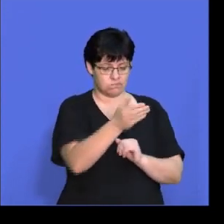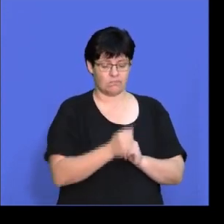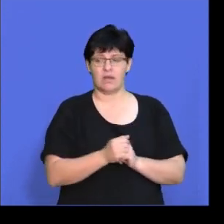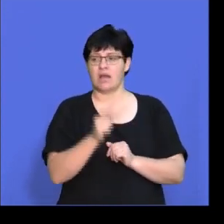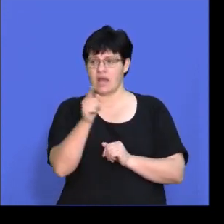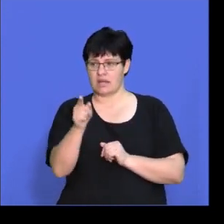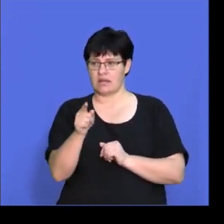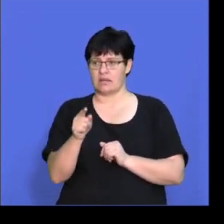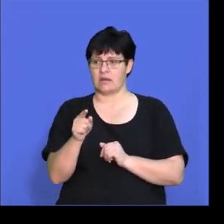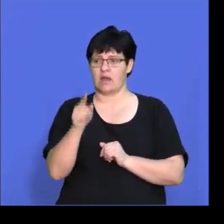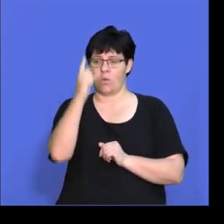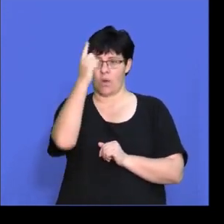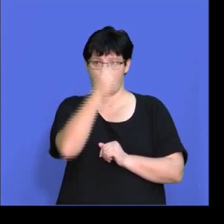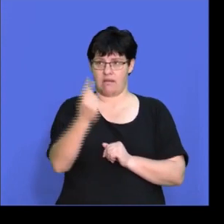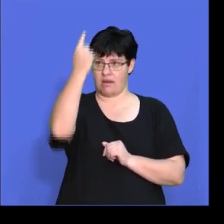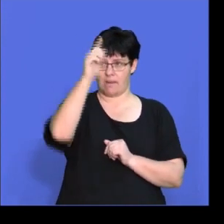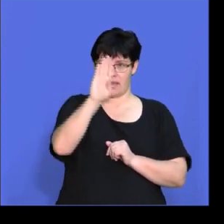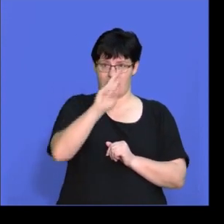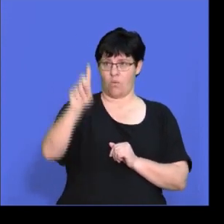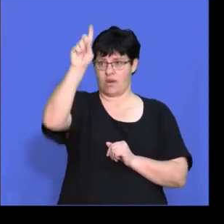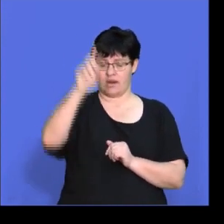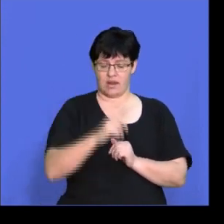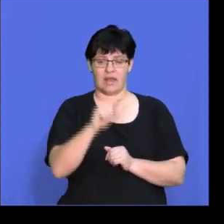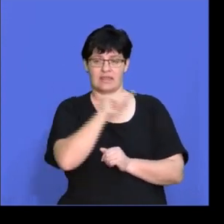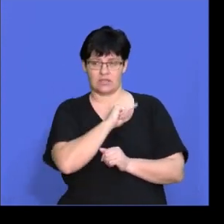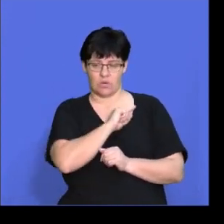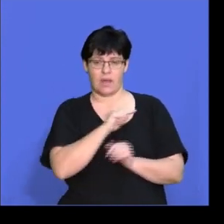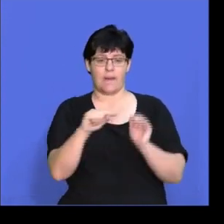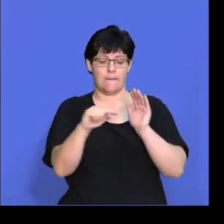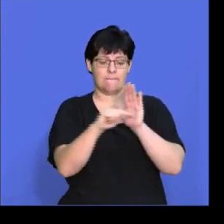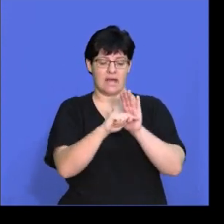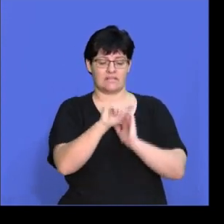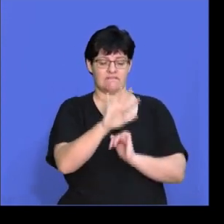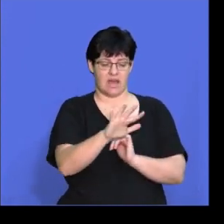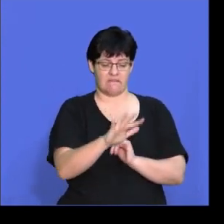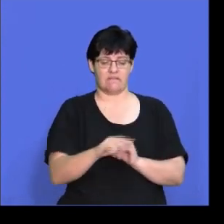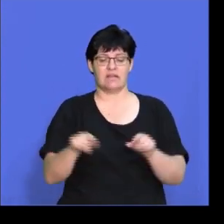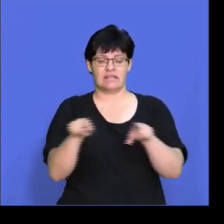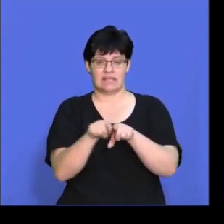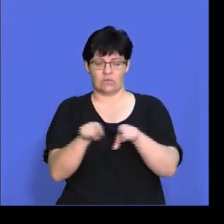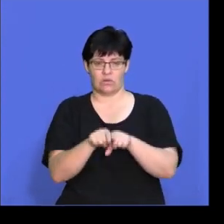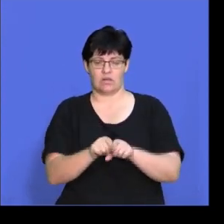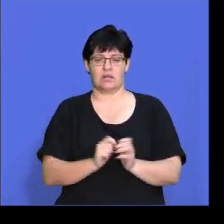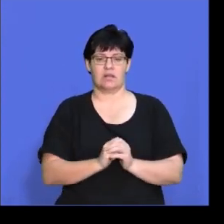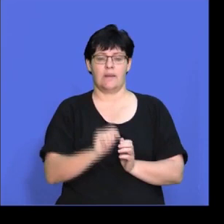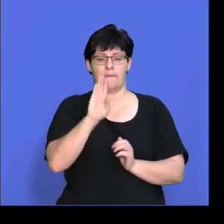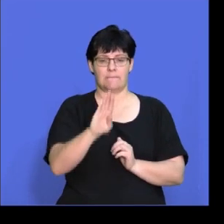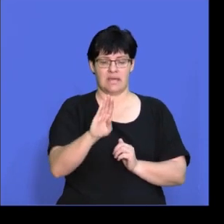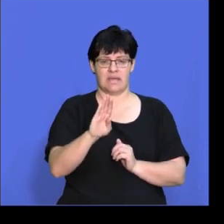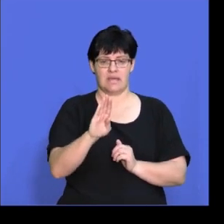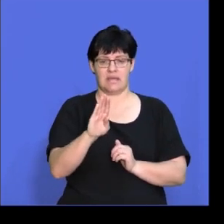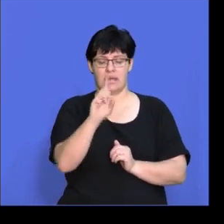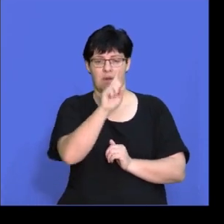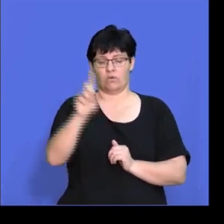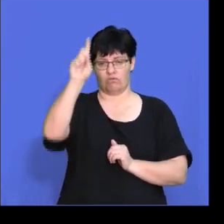going to sub the 1 into there. So therefore, minus 5 is equal to b to the power